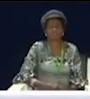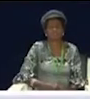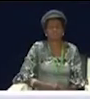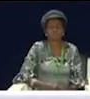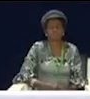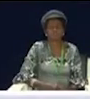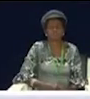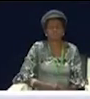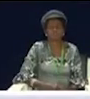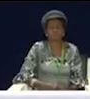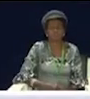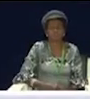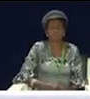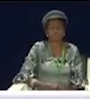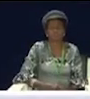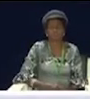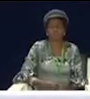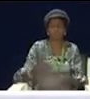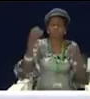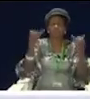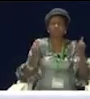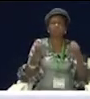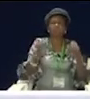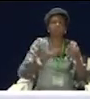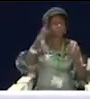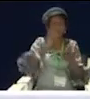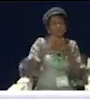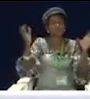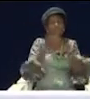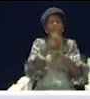Now, at least I can take one more.